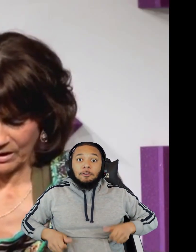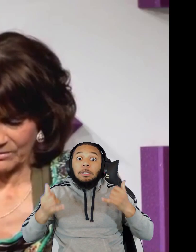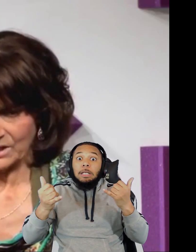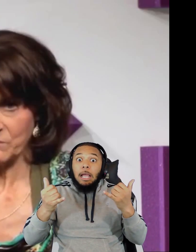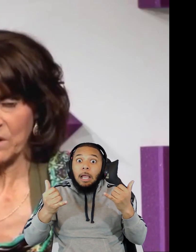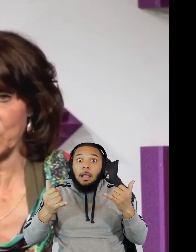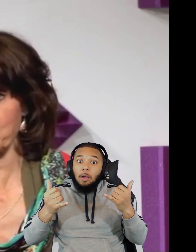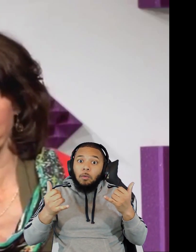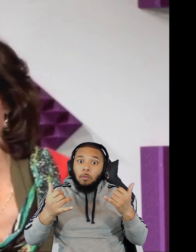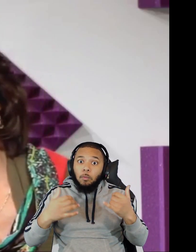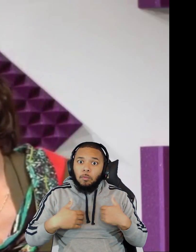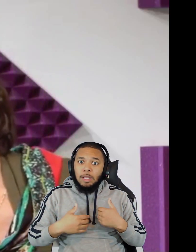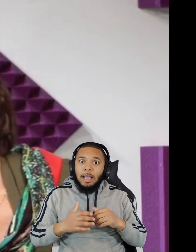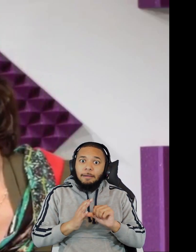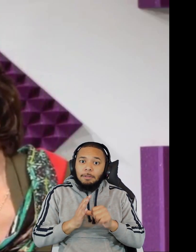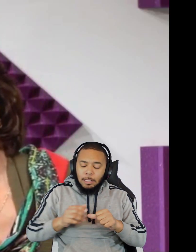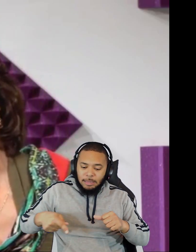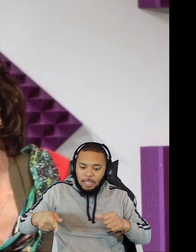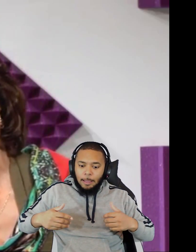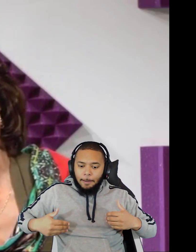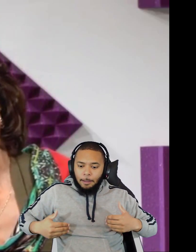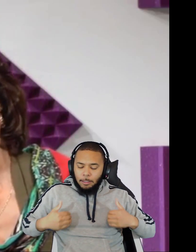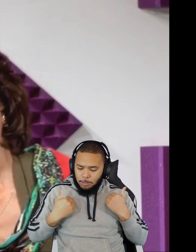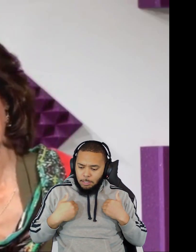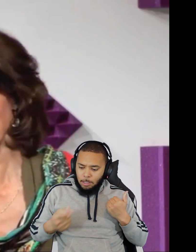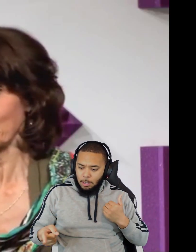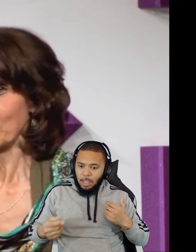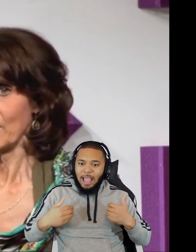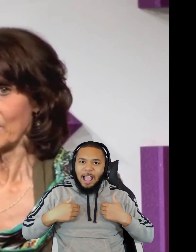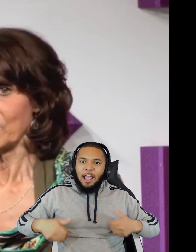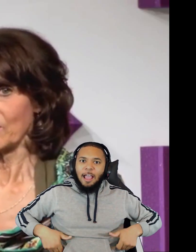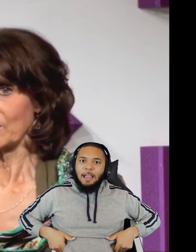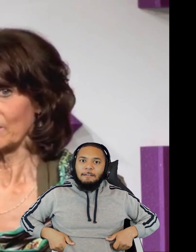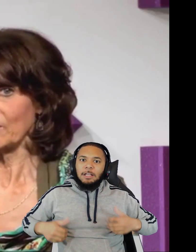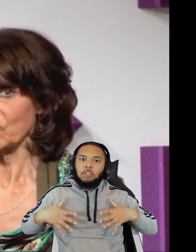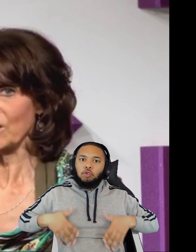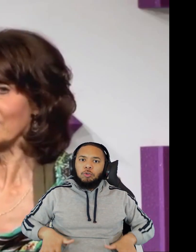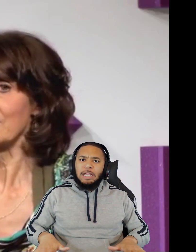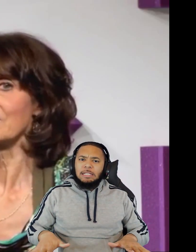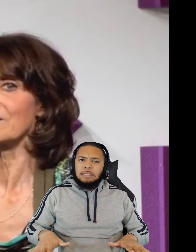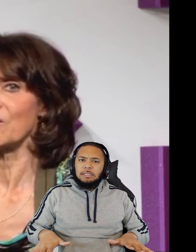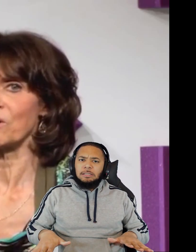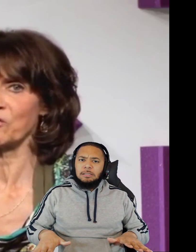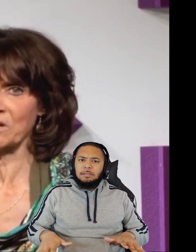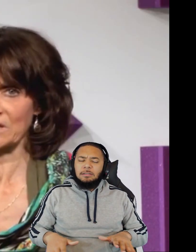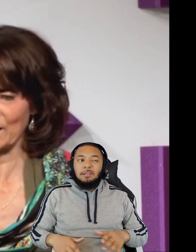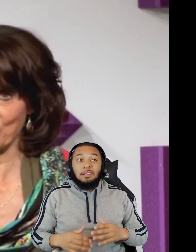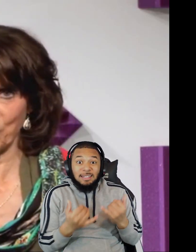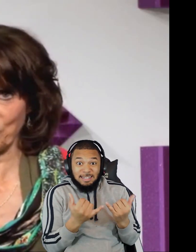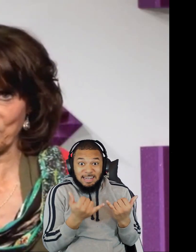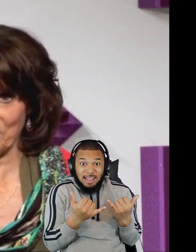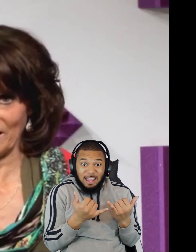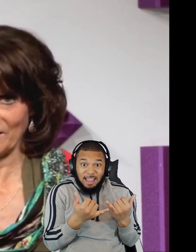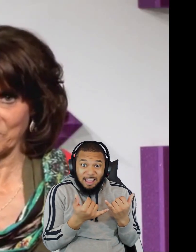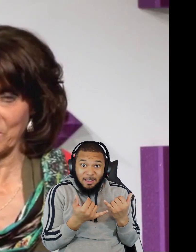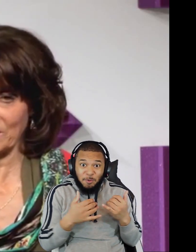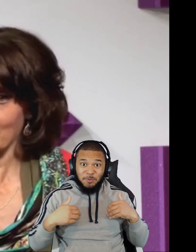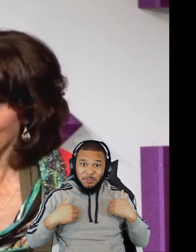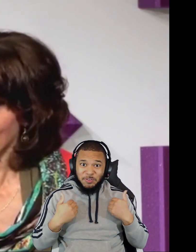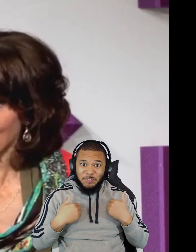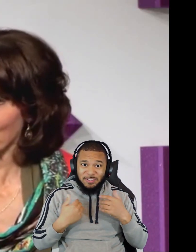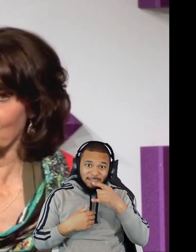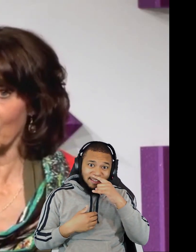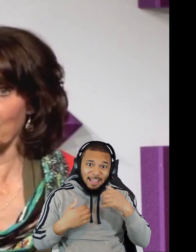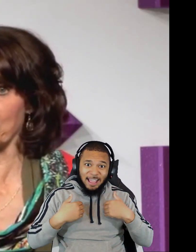now. This babe is wearing a dress. Okay, little kids don't wear dresses anymore, do they?